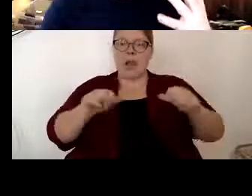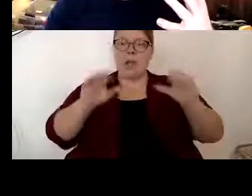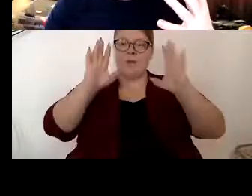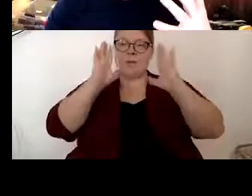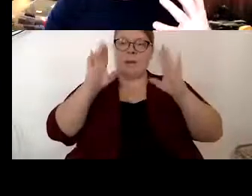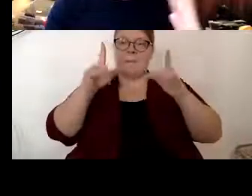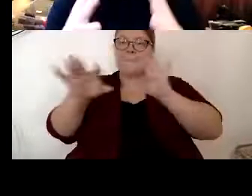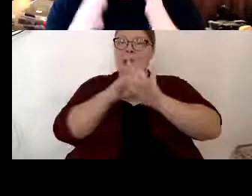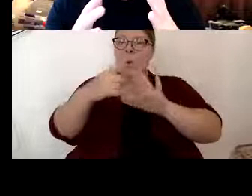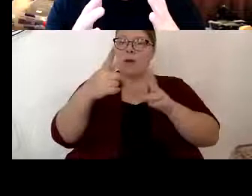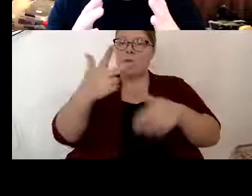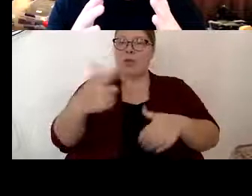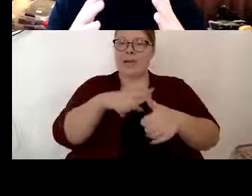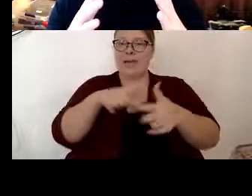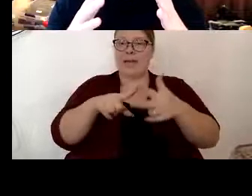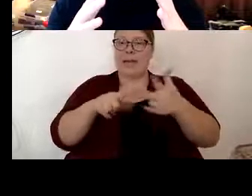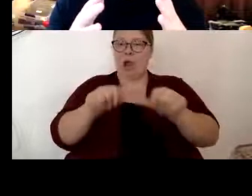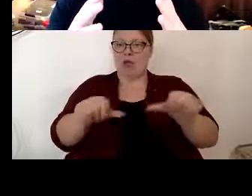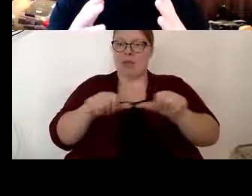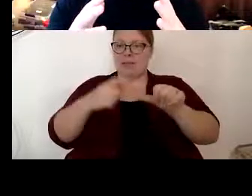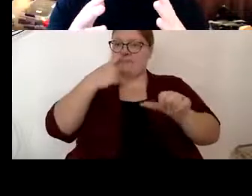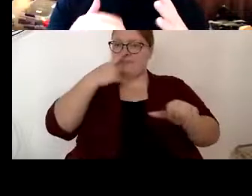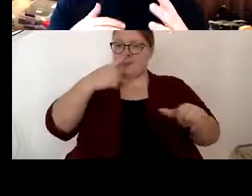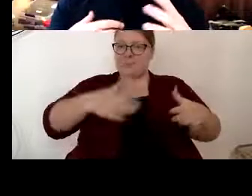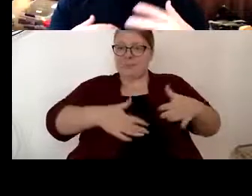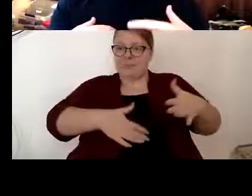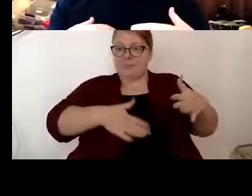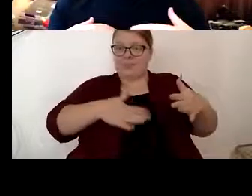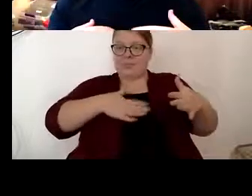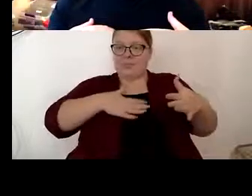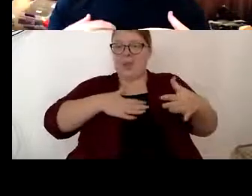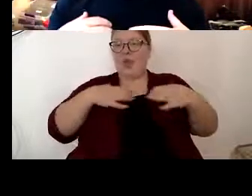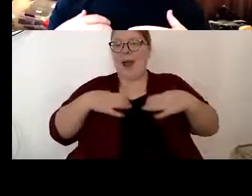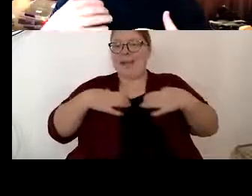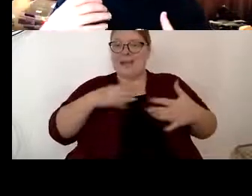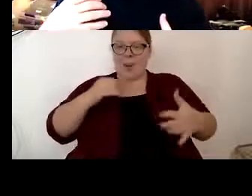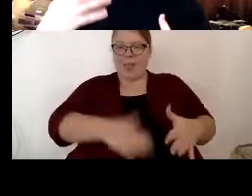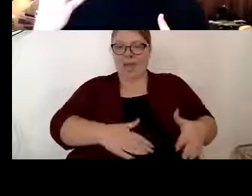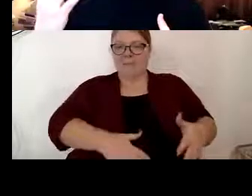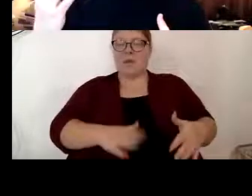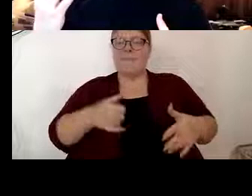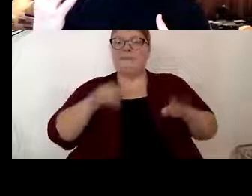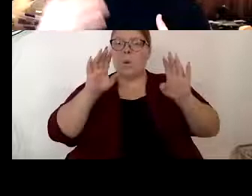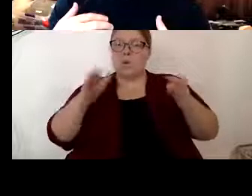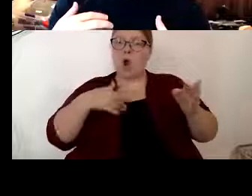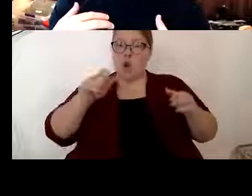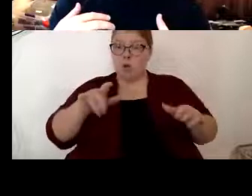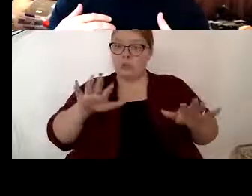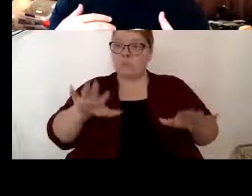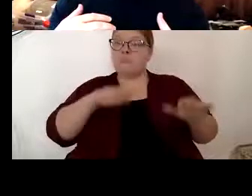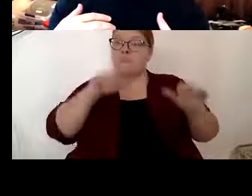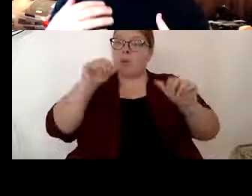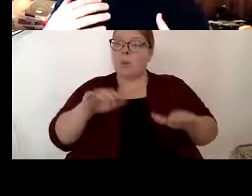pick one of those three areas and stick with it, right? Notice are your breaths rapid or